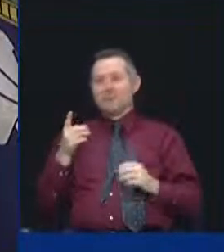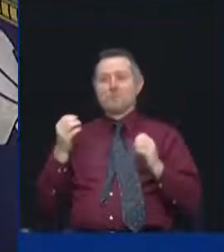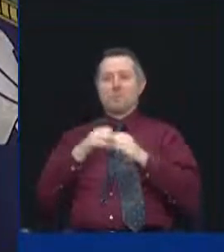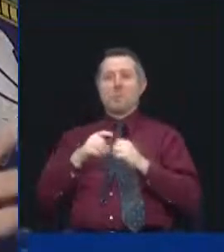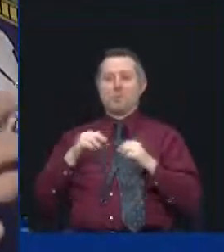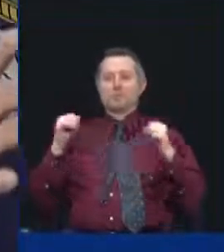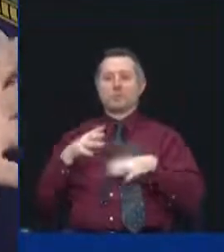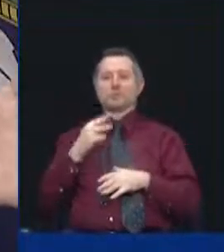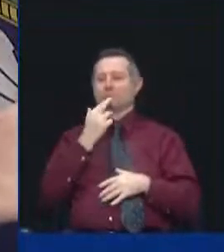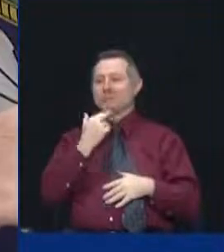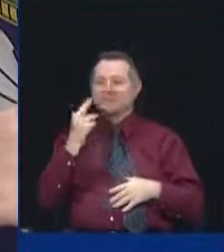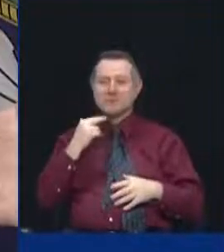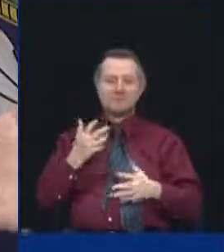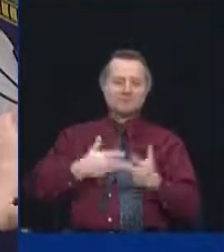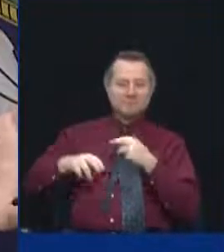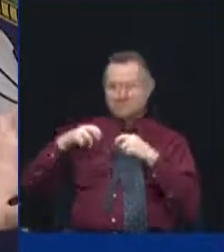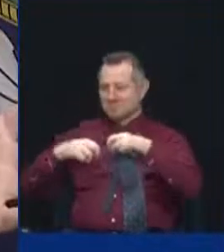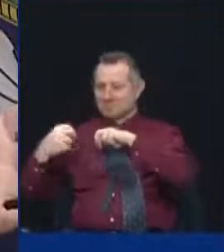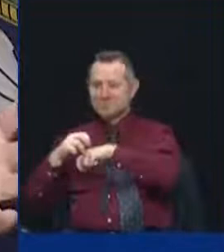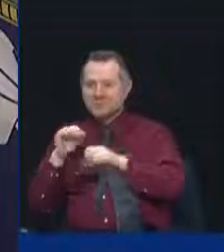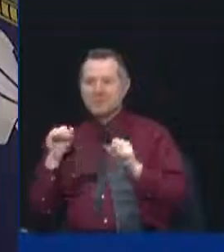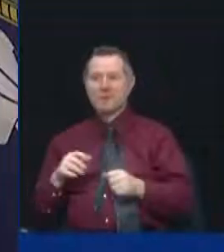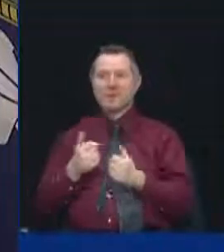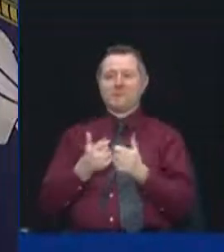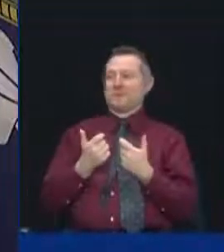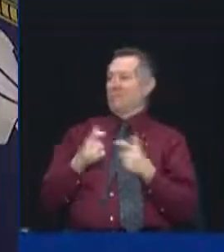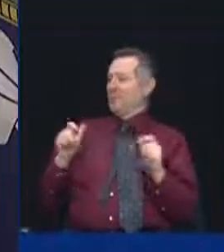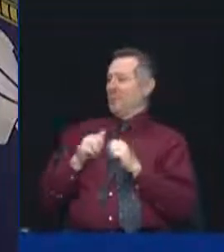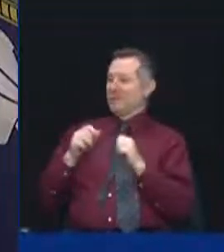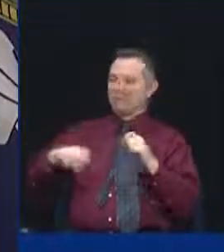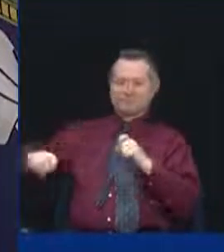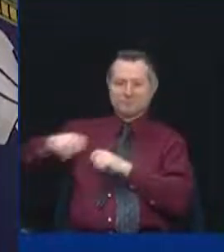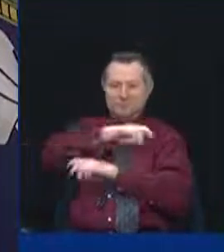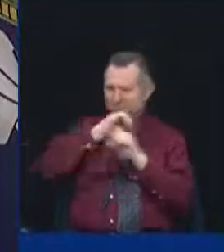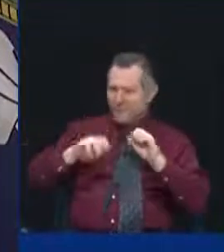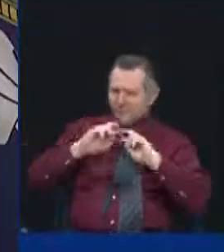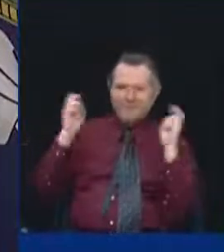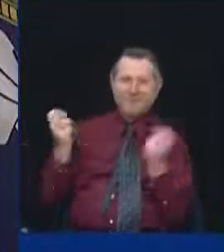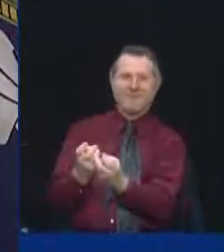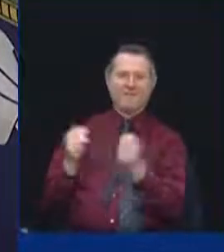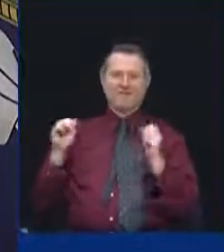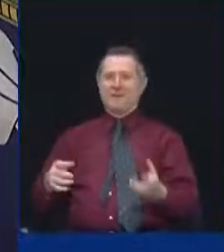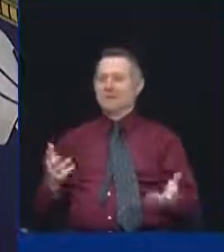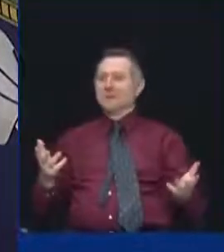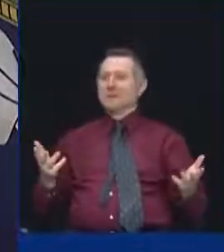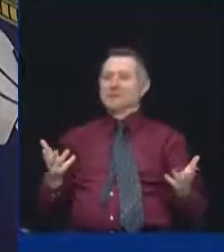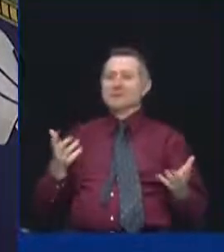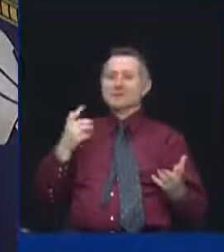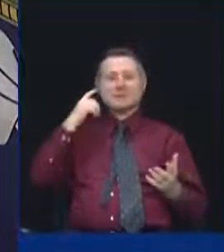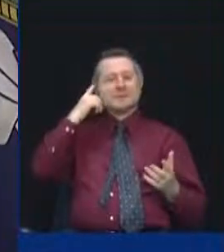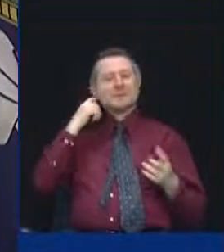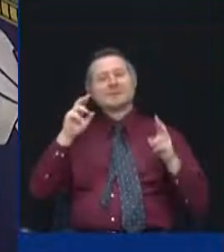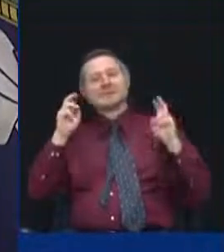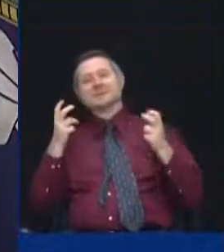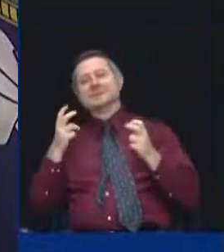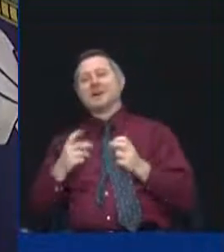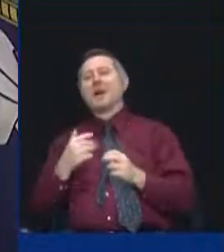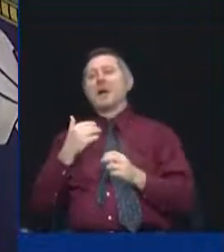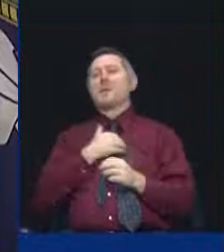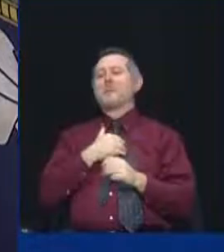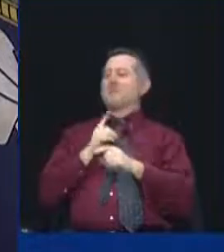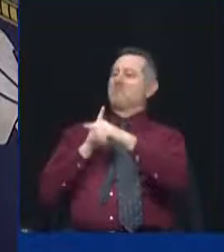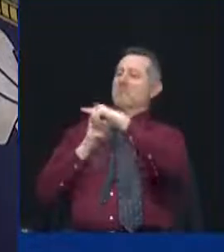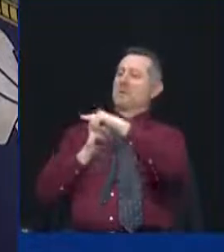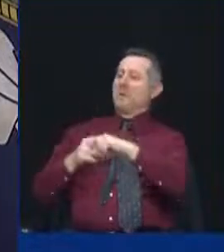can sit there with a larger group in a restaurant, etc. So to the extent there are benefits to